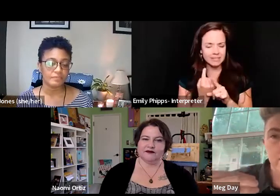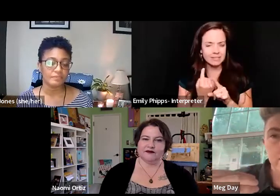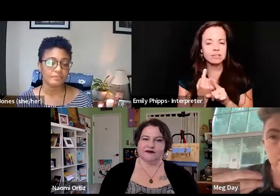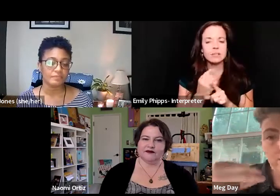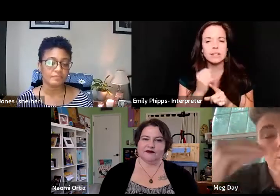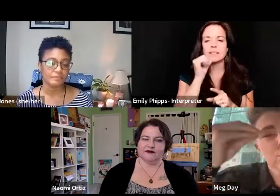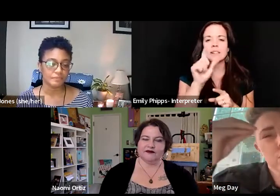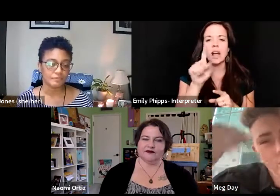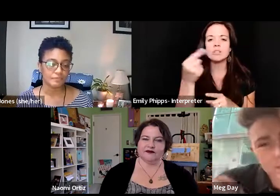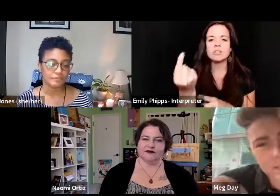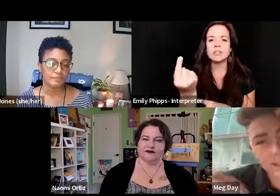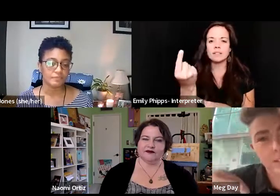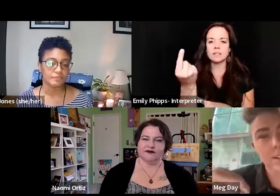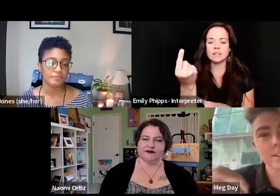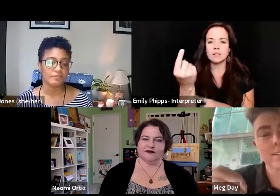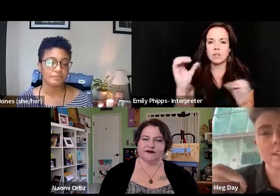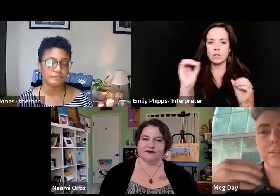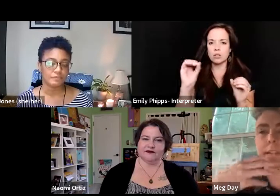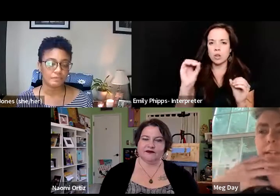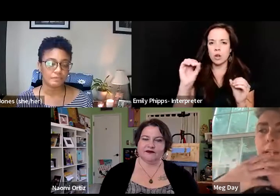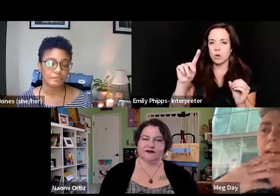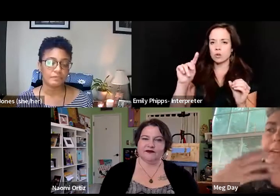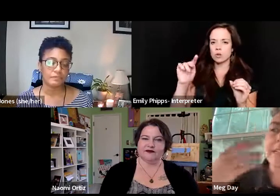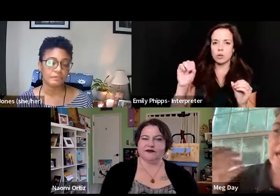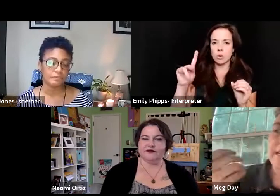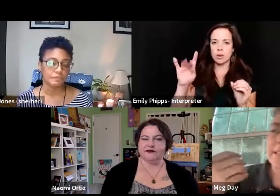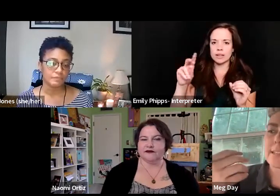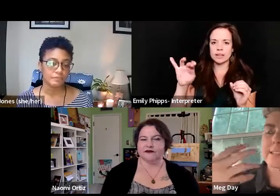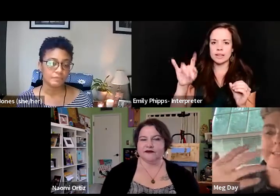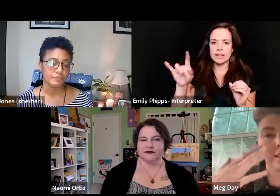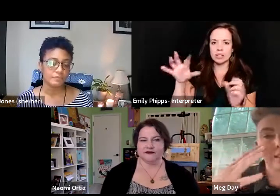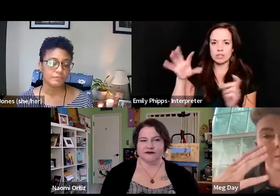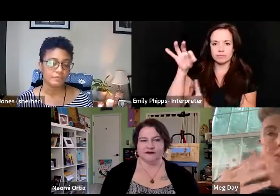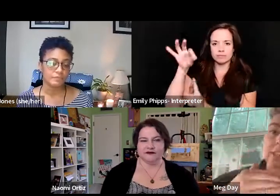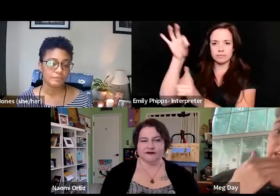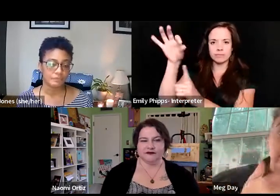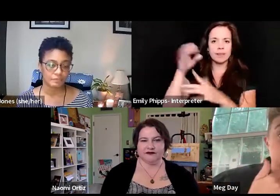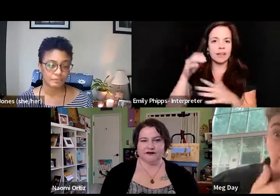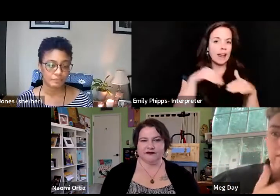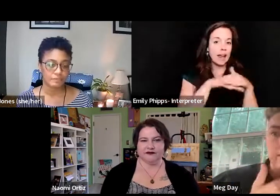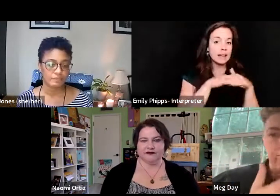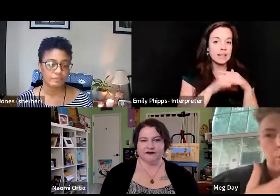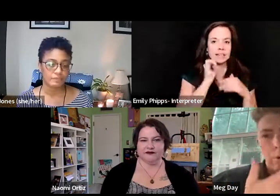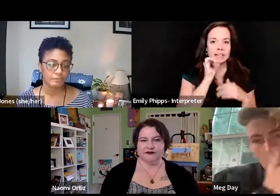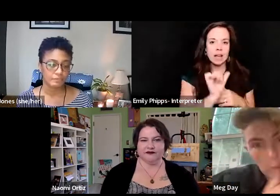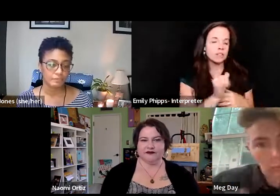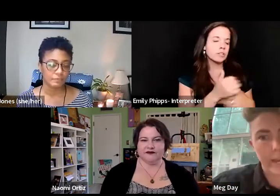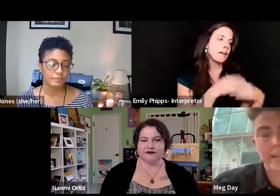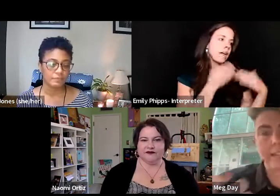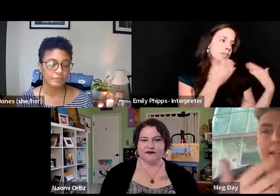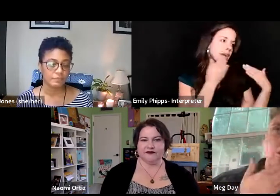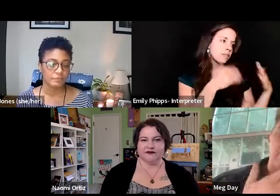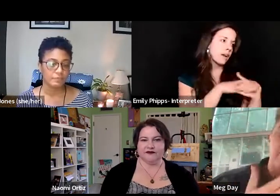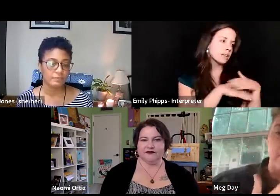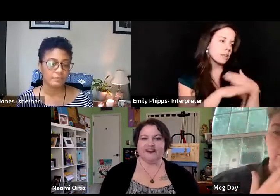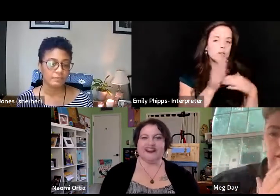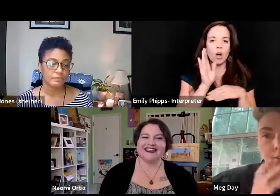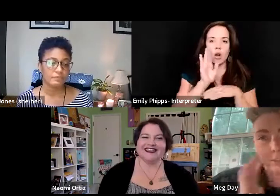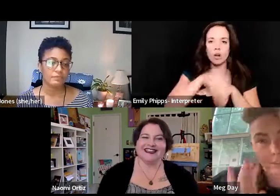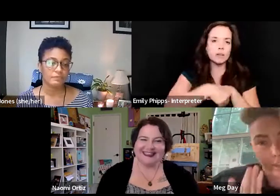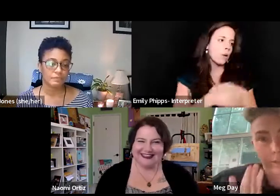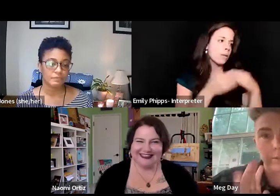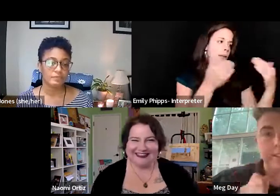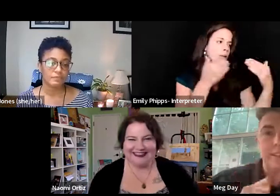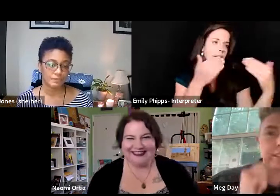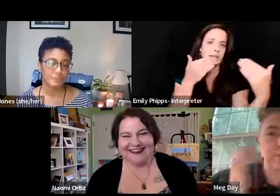not just, there's no tokenization necessarily. And access isn't the thing that we're just like thanking them for all night. Like, oh, thank you.